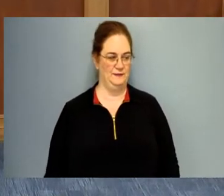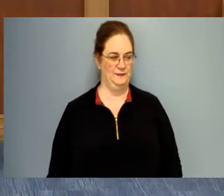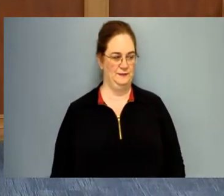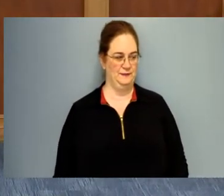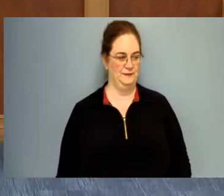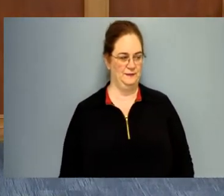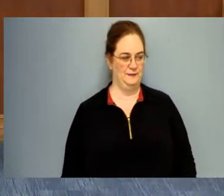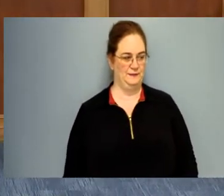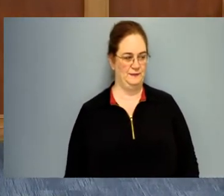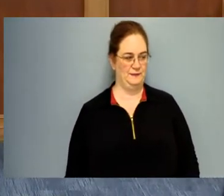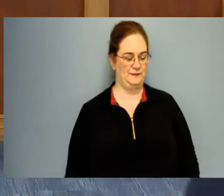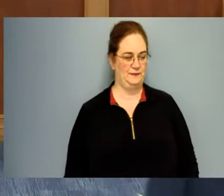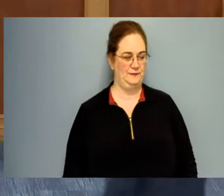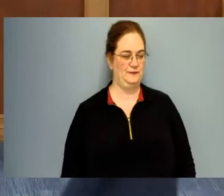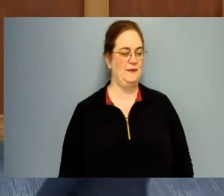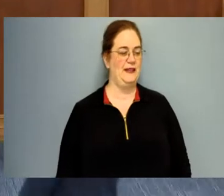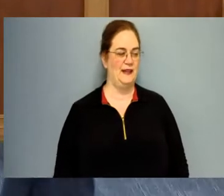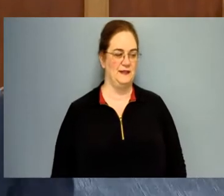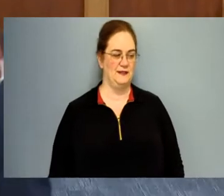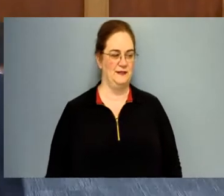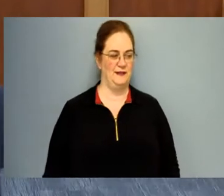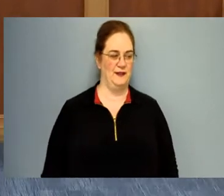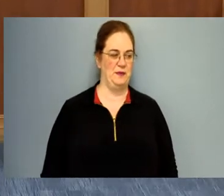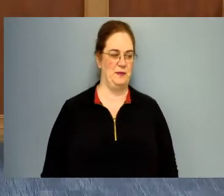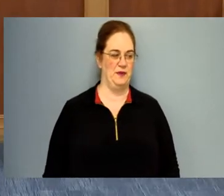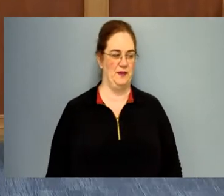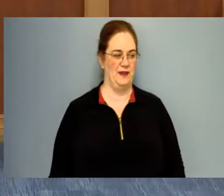Congratulations. Thank you so much.